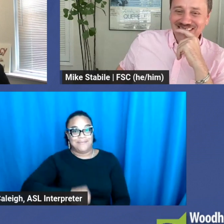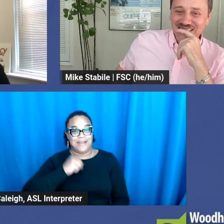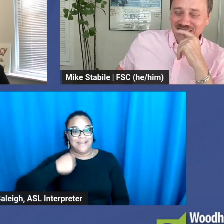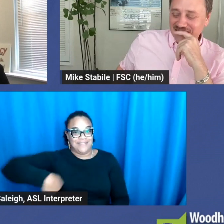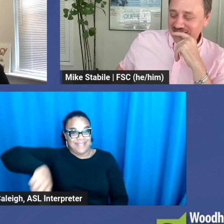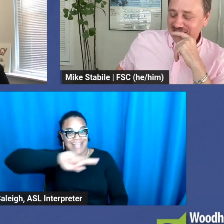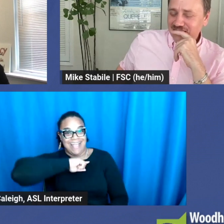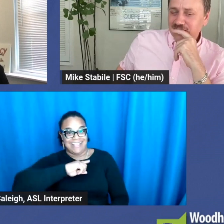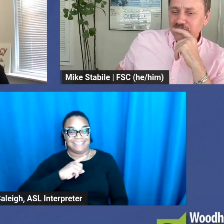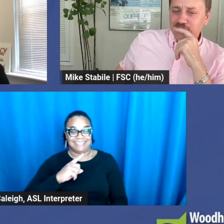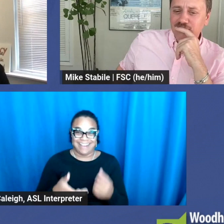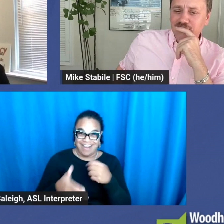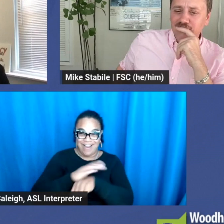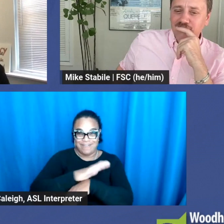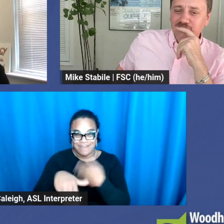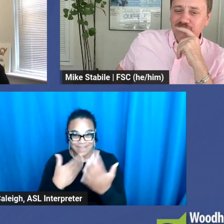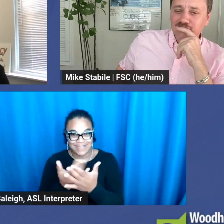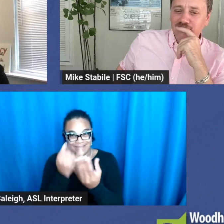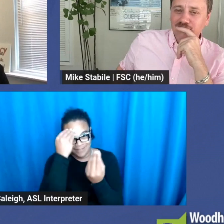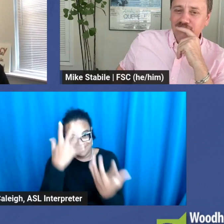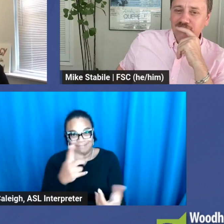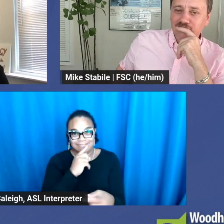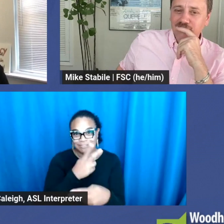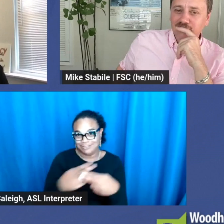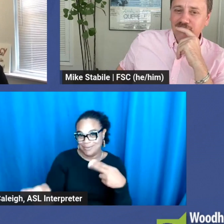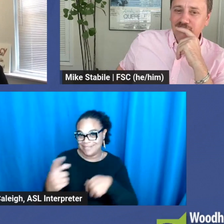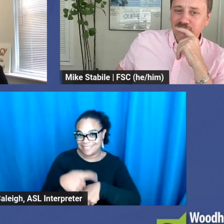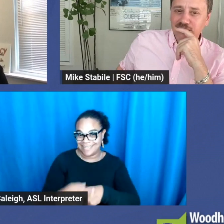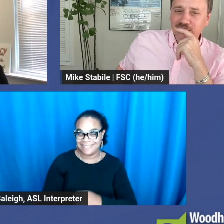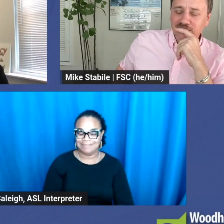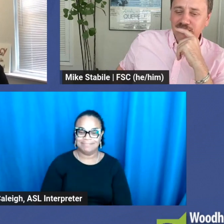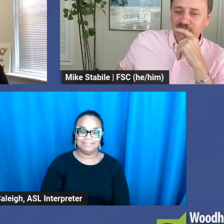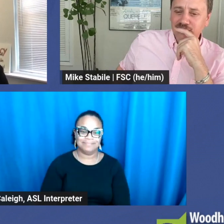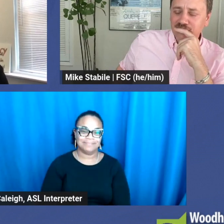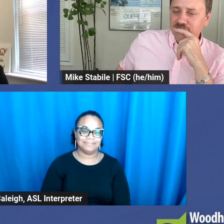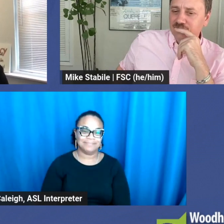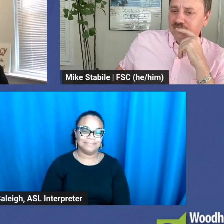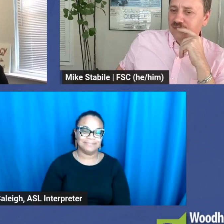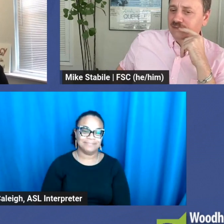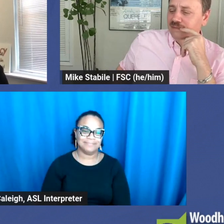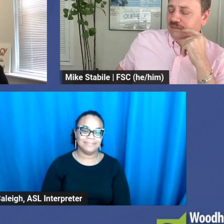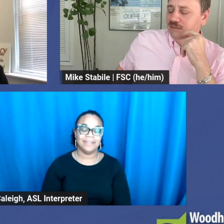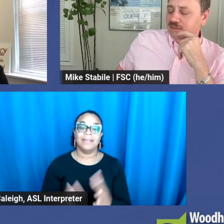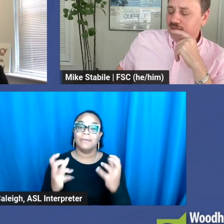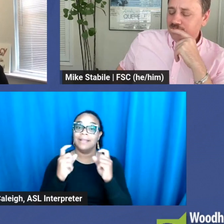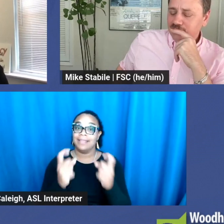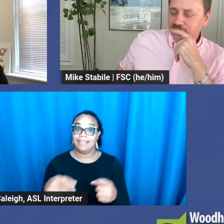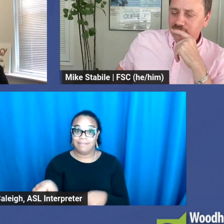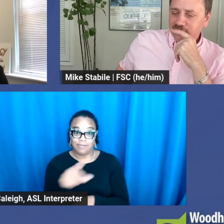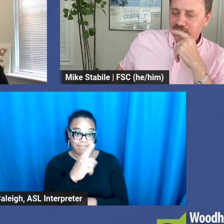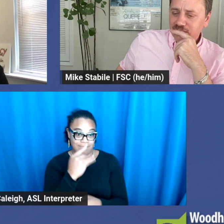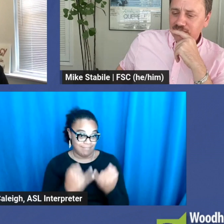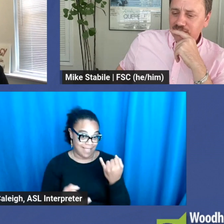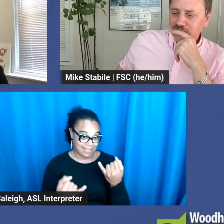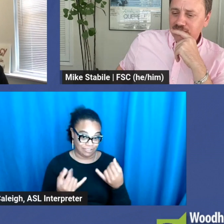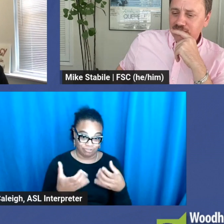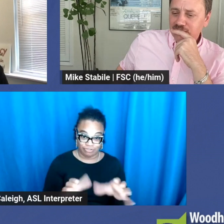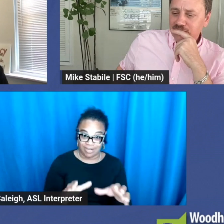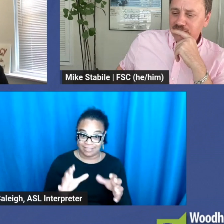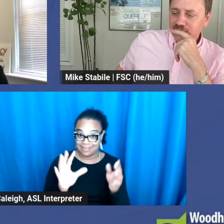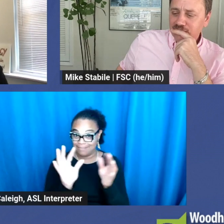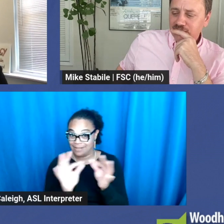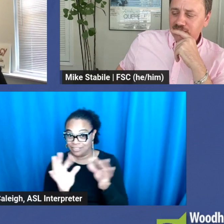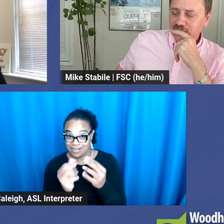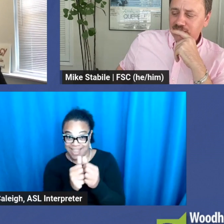out in this short amount of time. I want to just give you all a chance. Is there anything we didn't talk about? Any last